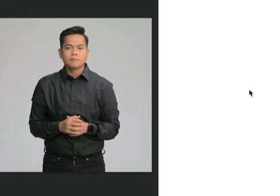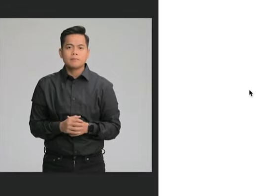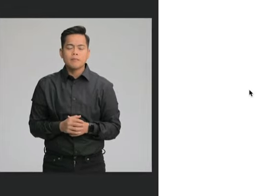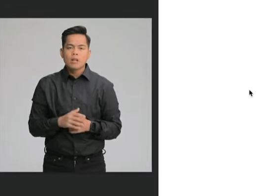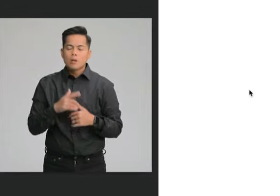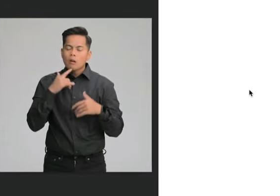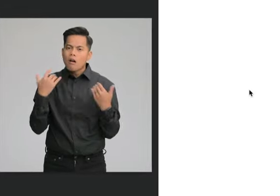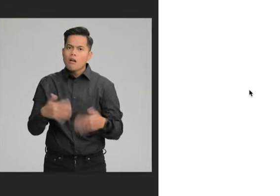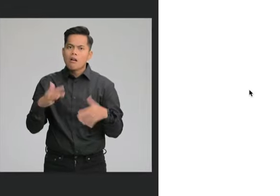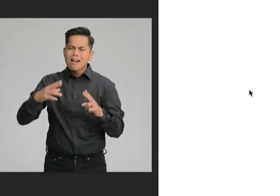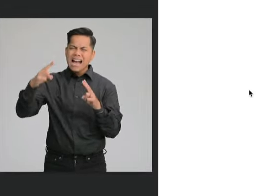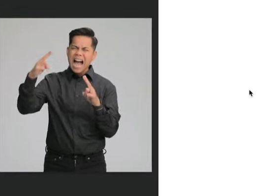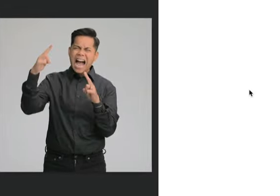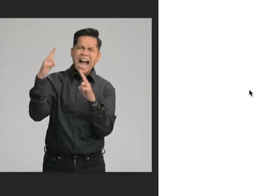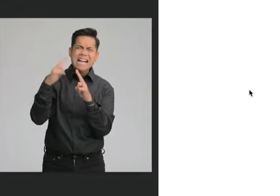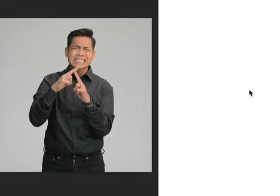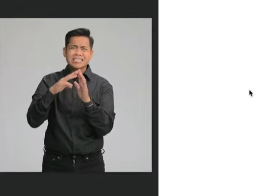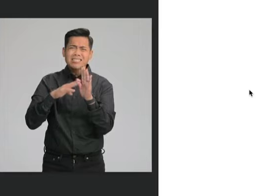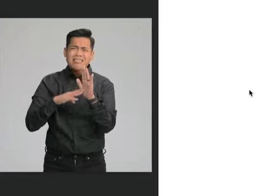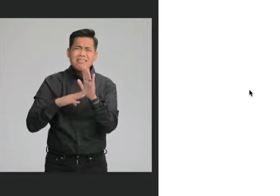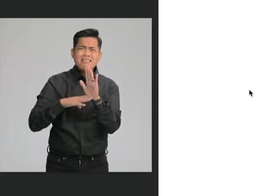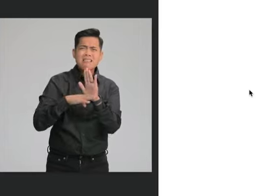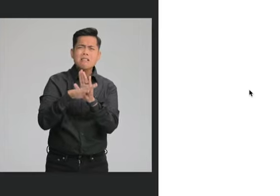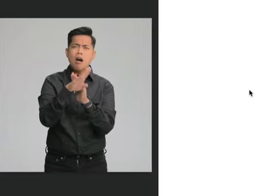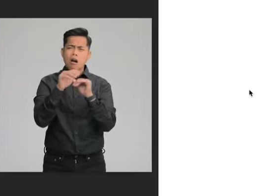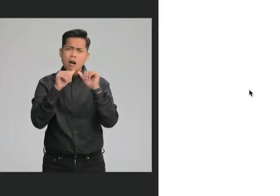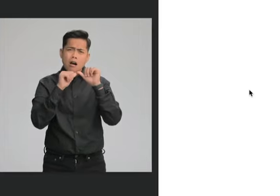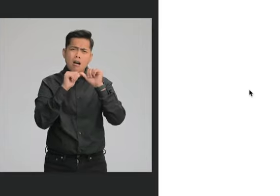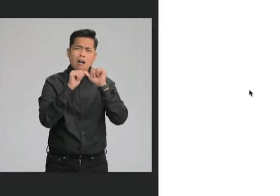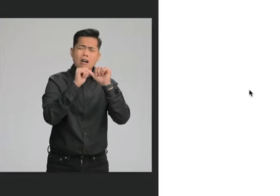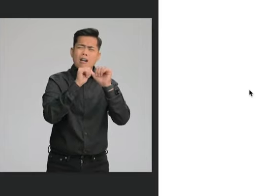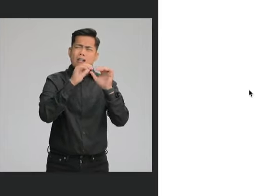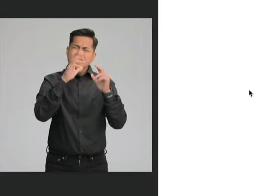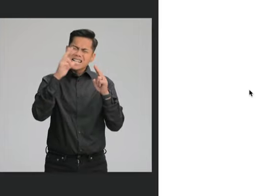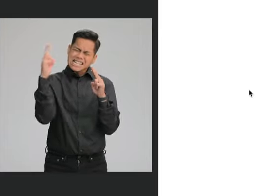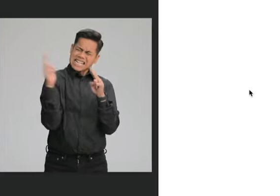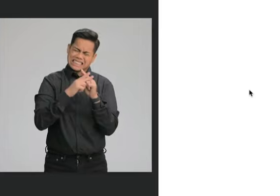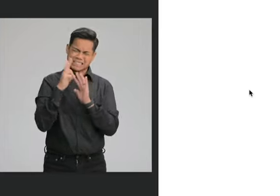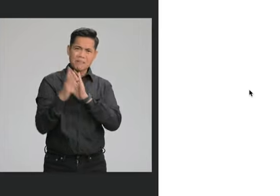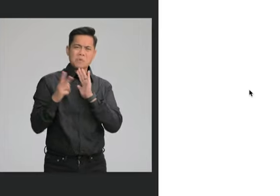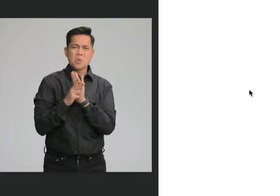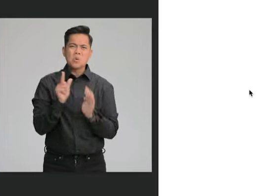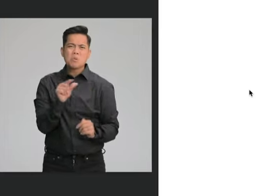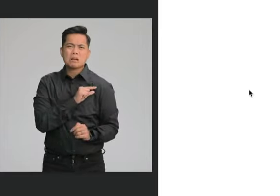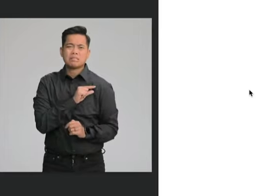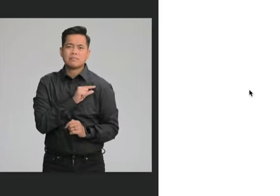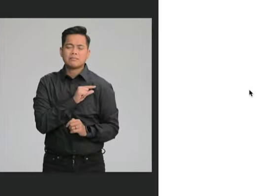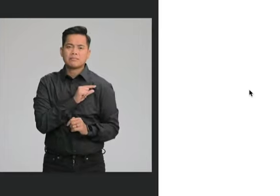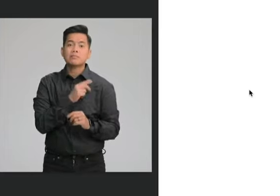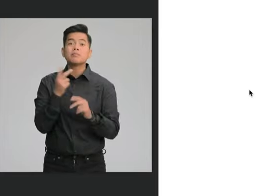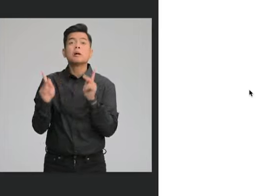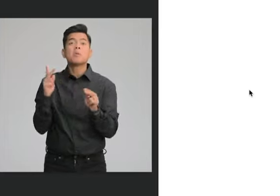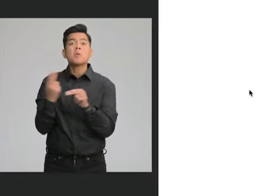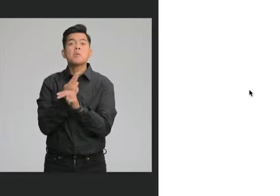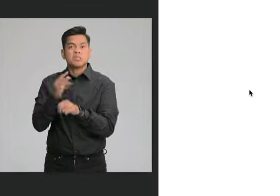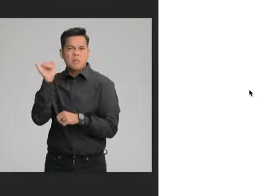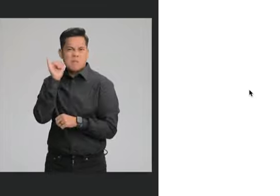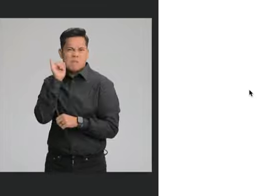iPhone camera. And we're continuing to raise the bar for our industry-leading video quality. Mm-hmm. People count on iPhone throughout the